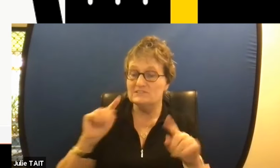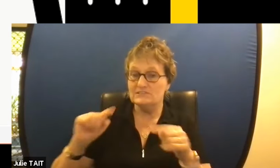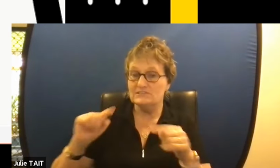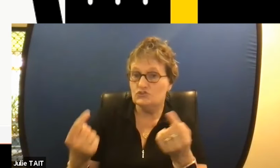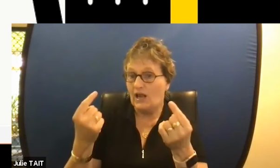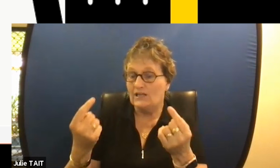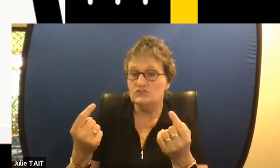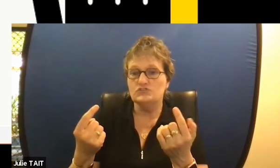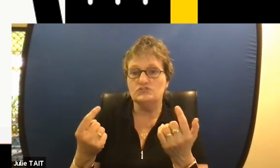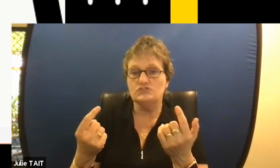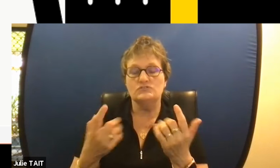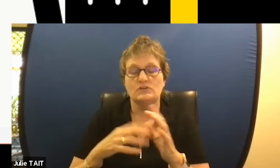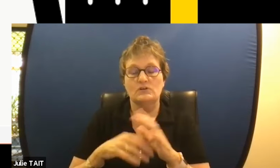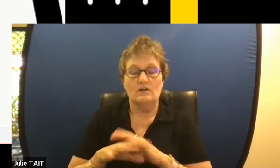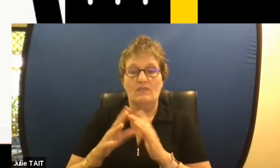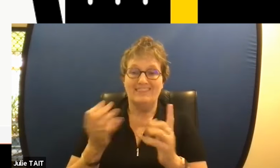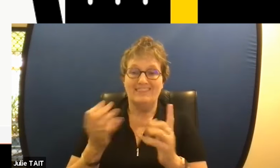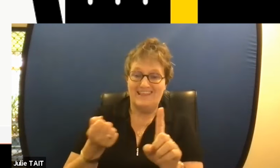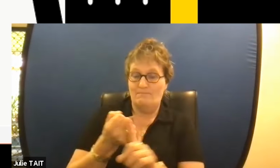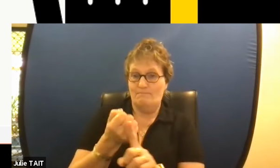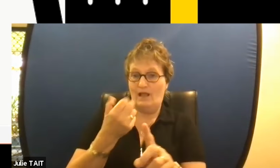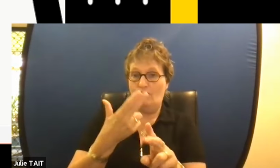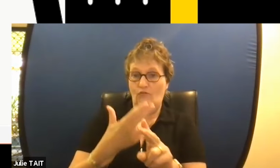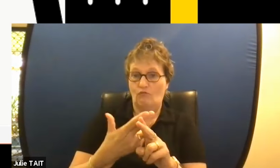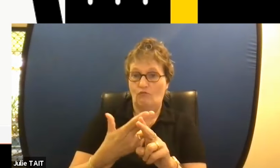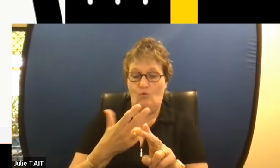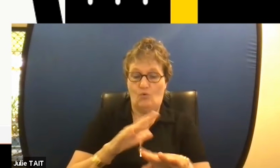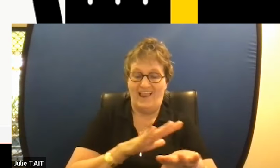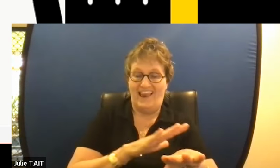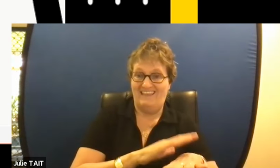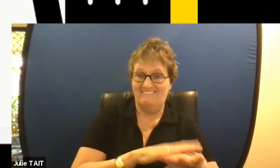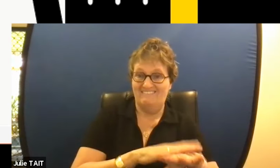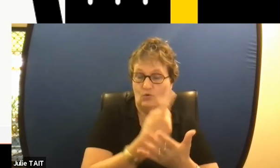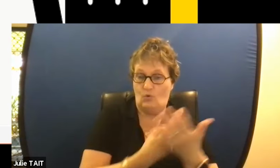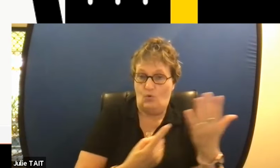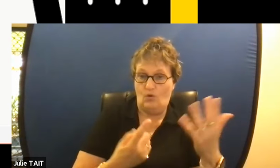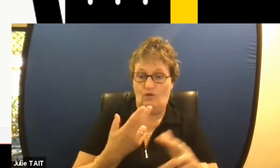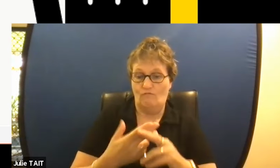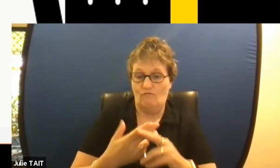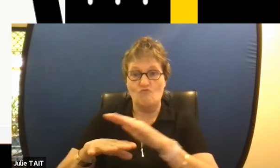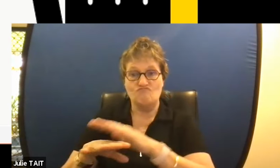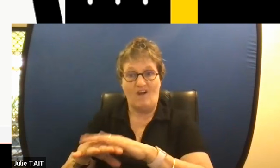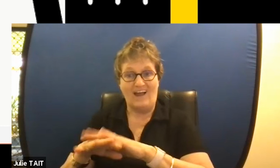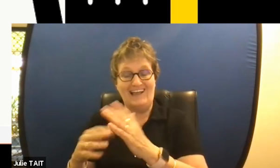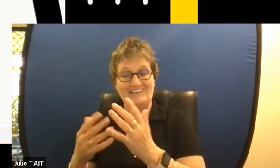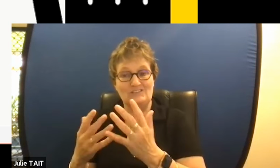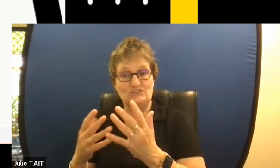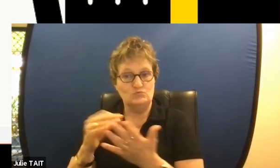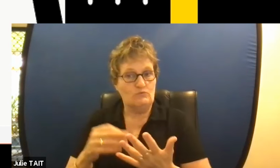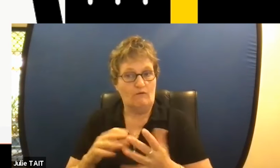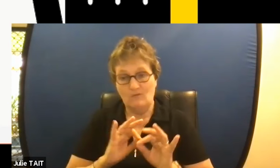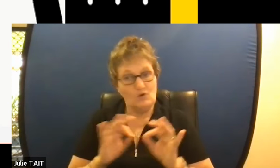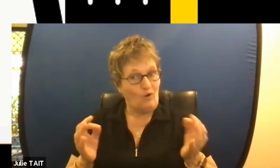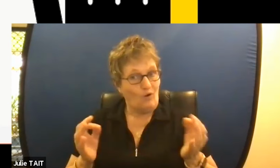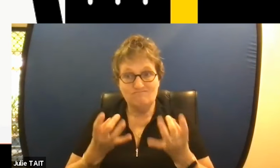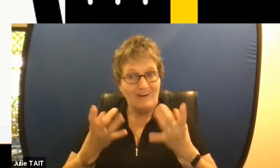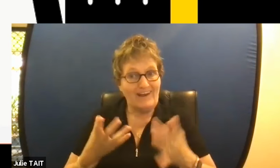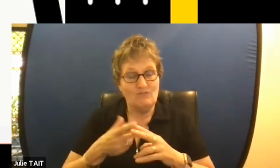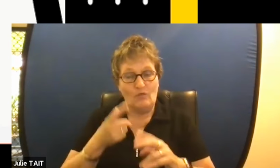left-handed only on some of the right-handed students. And I was not expecting or prepared for this. Some students were very